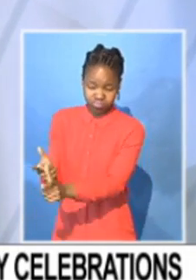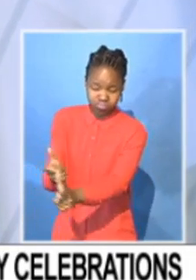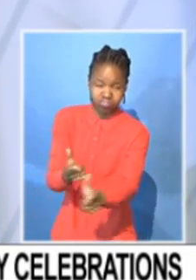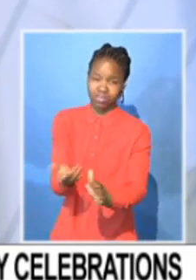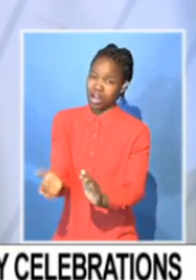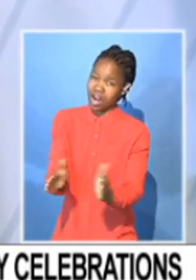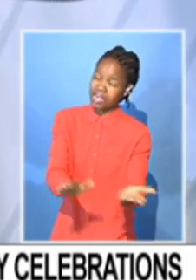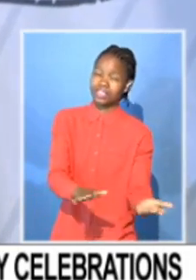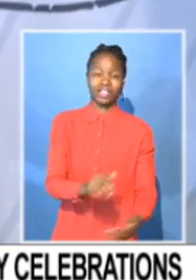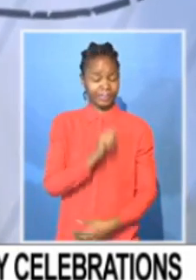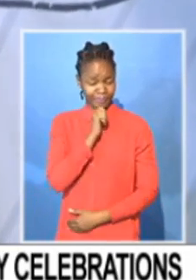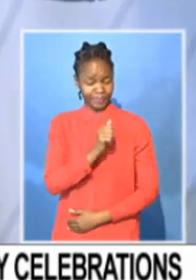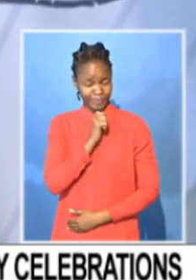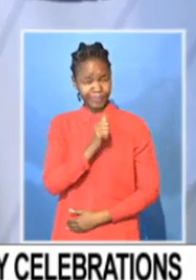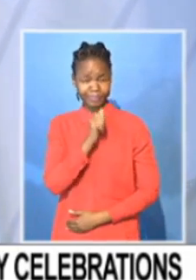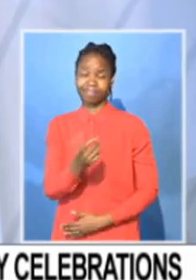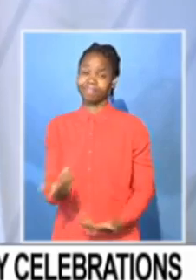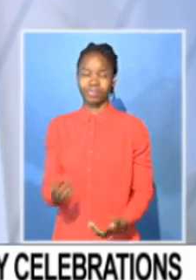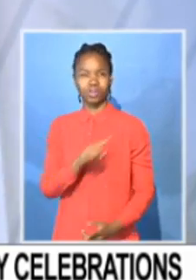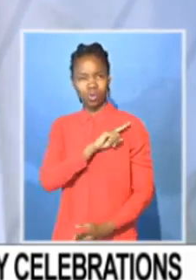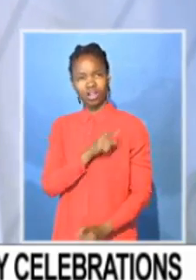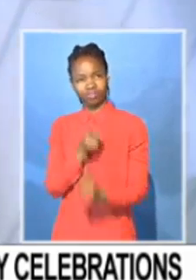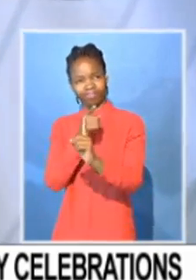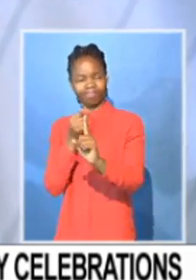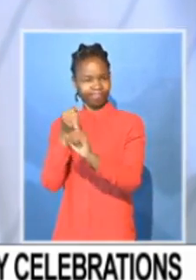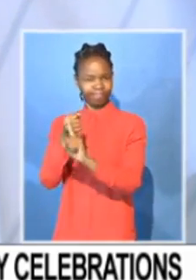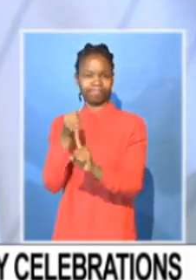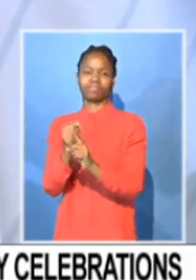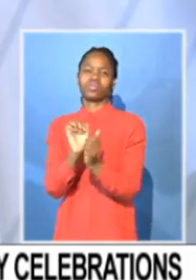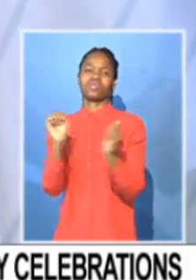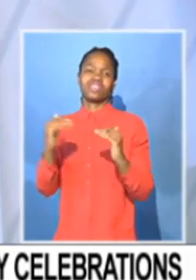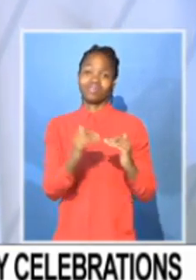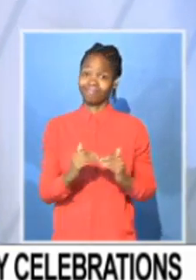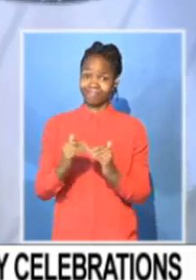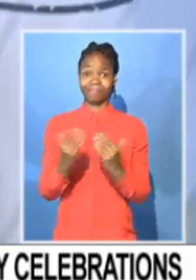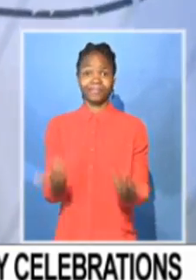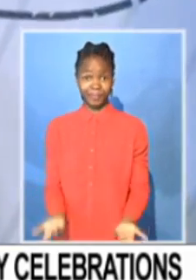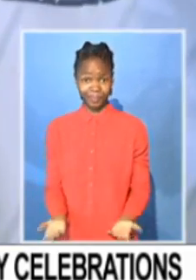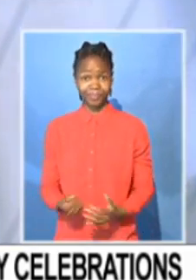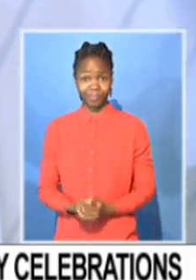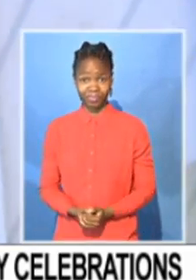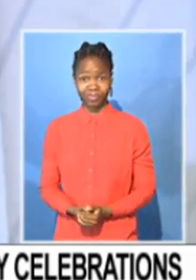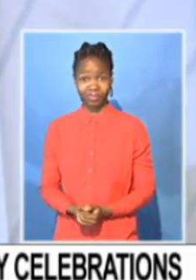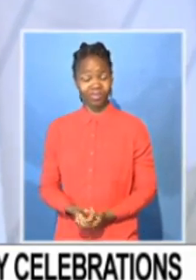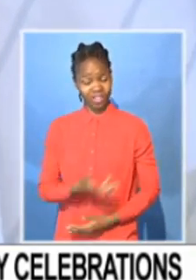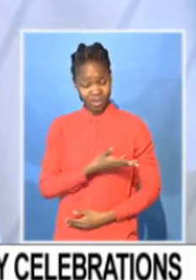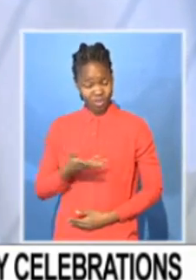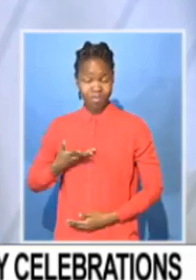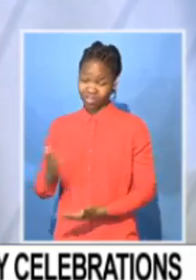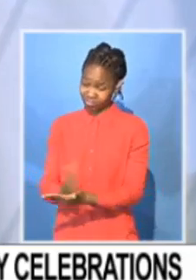Many thereafter participated in the struggle. Some of them joined the armed